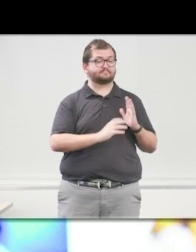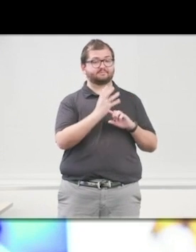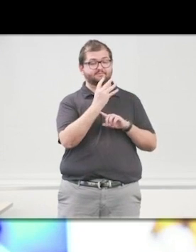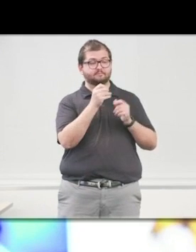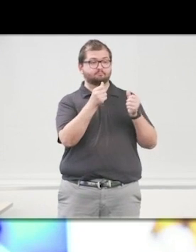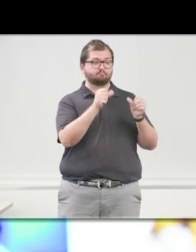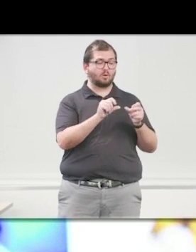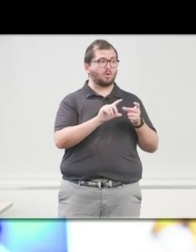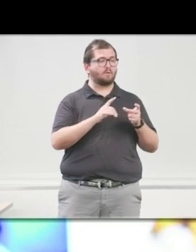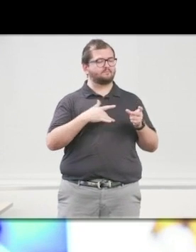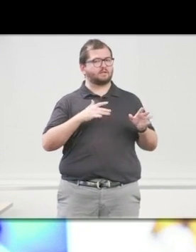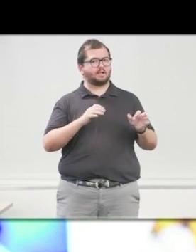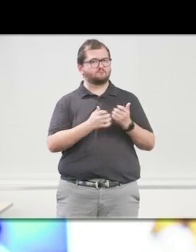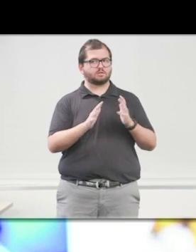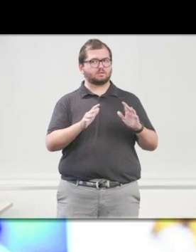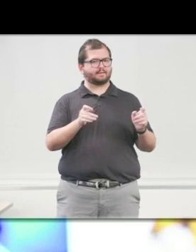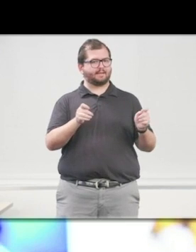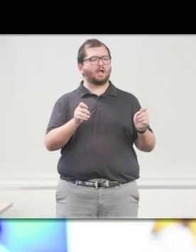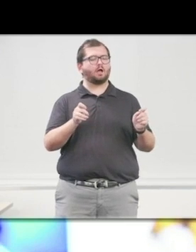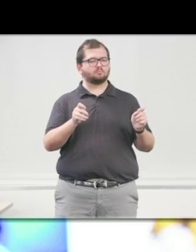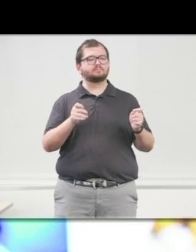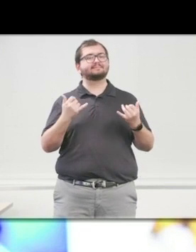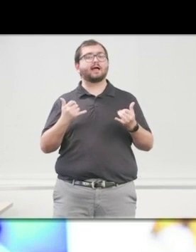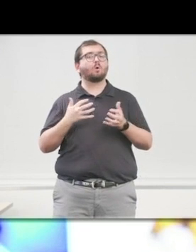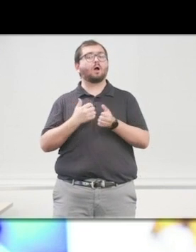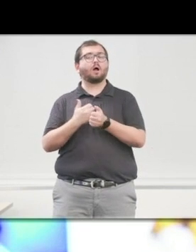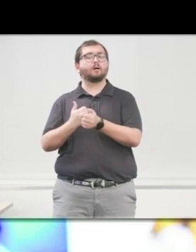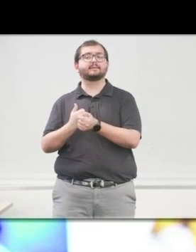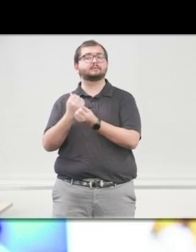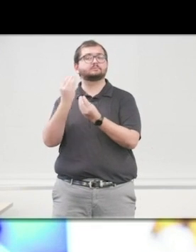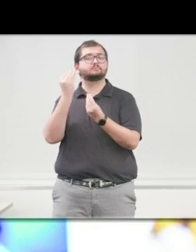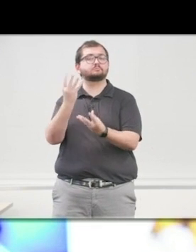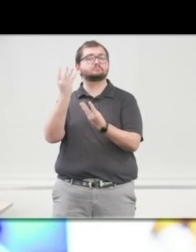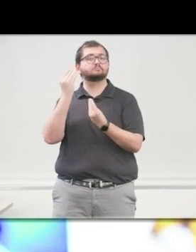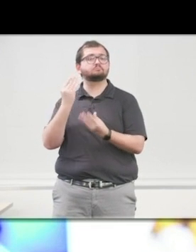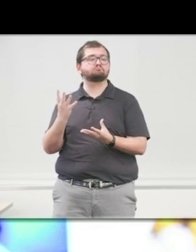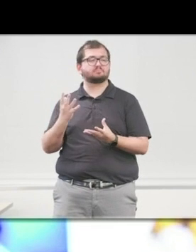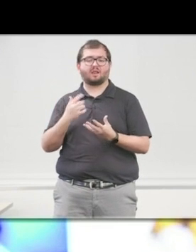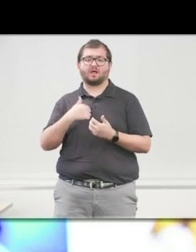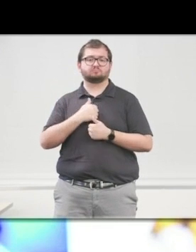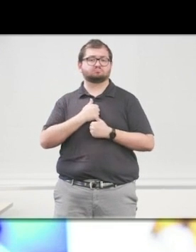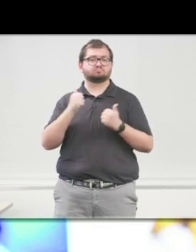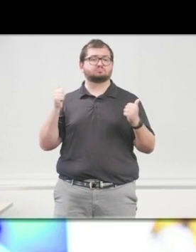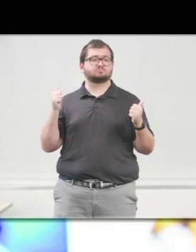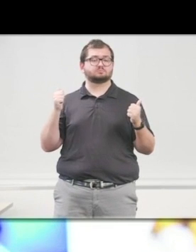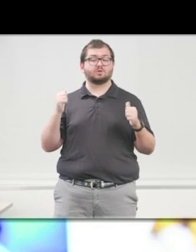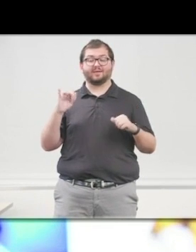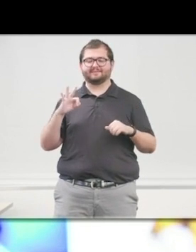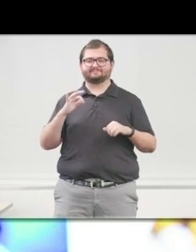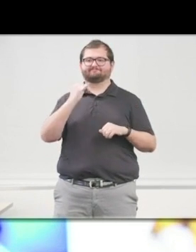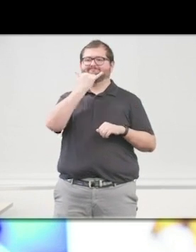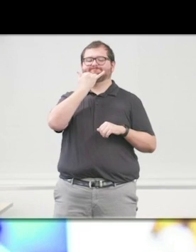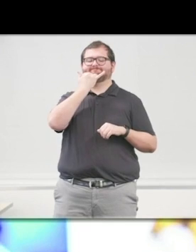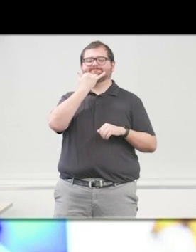handled, give continuous updates and be transparent. So you can even, if there were a mistake